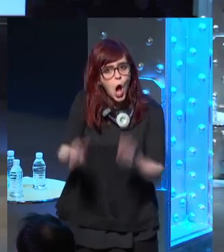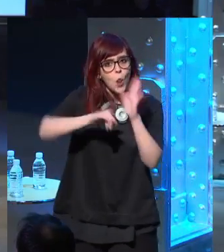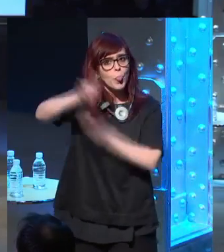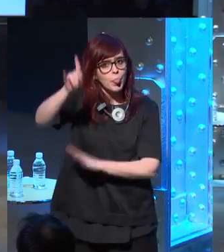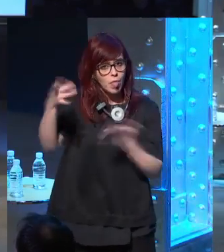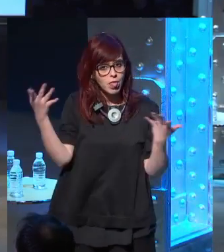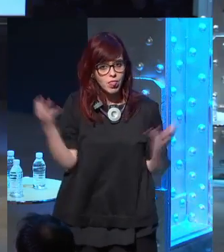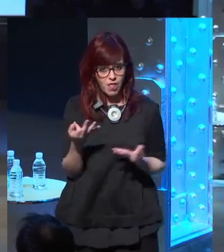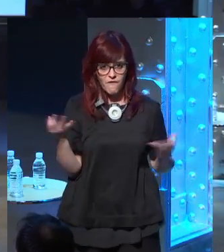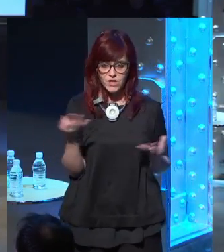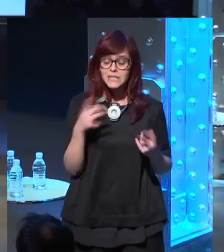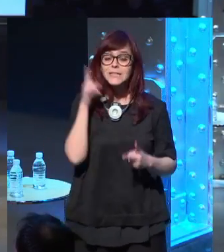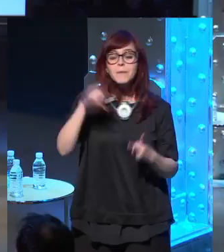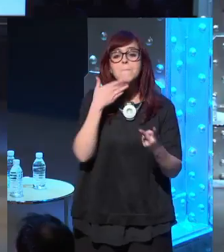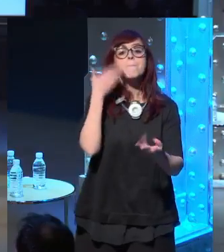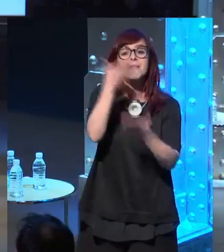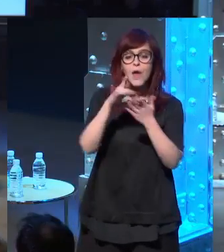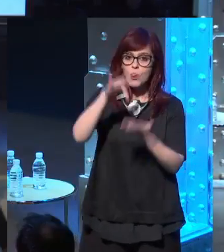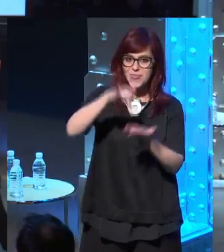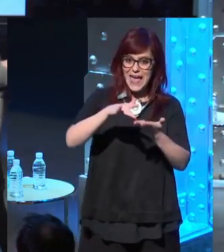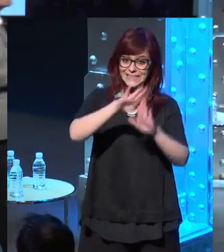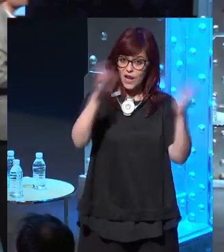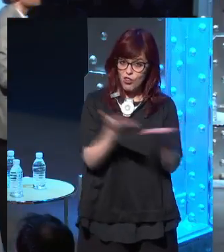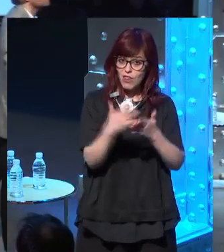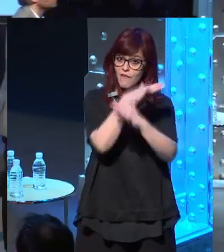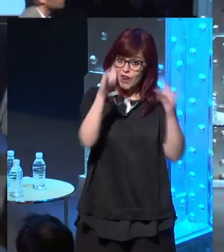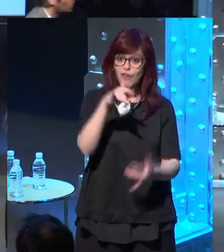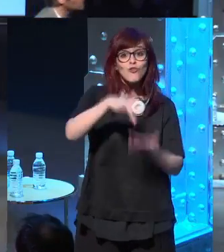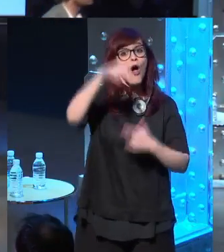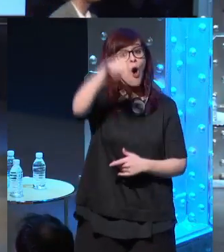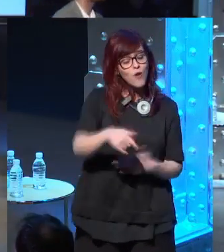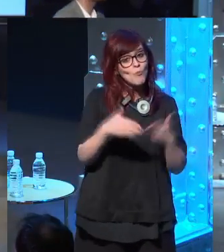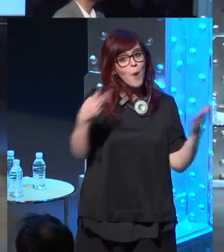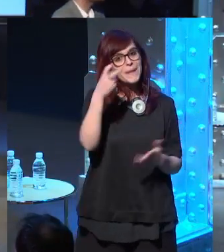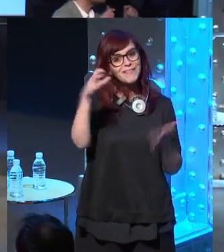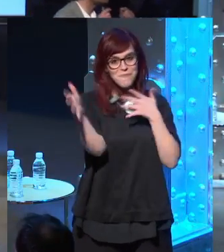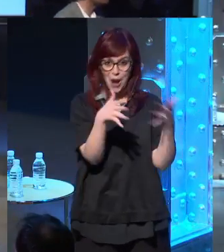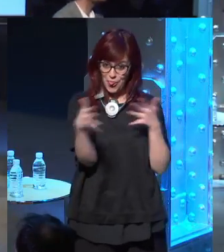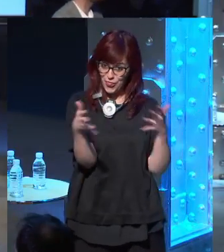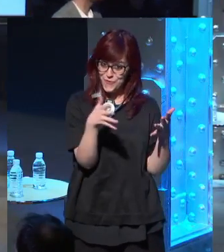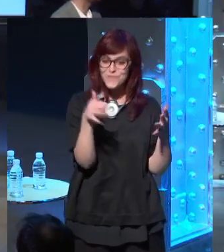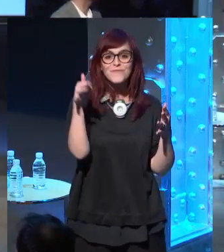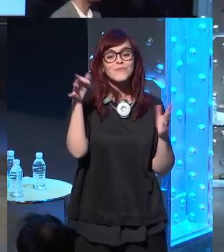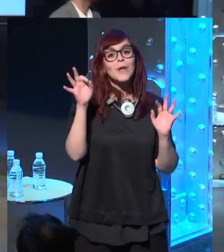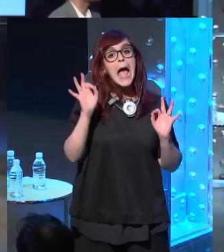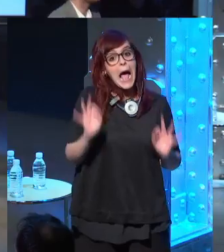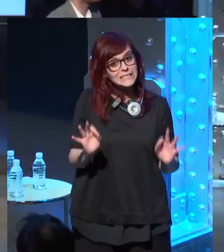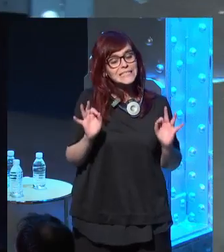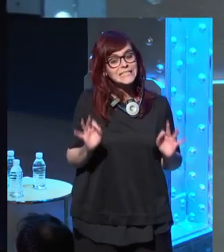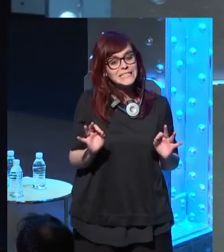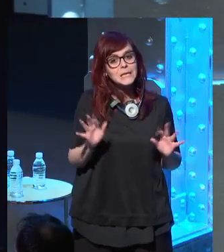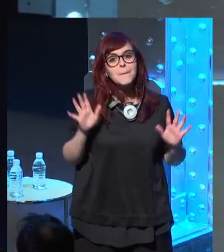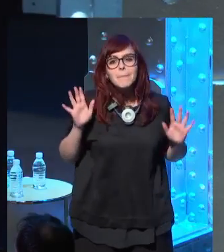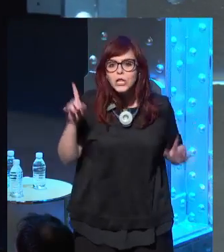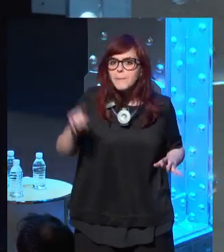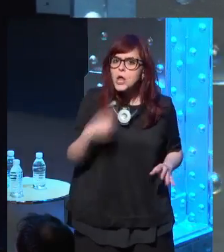asked for an International Day of Happiness. That's why we're gathered here today on March 20th. But also importantly, they commissioned the World Happiness Report,